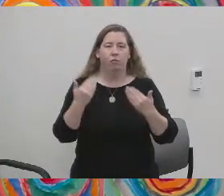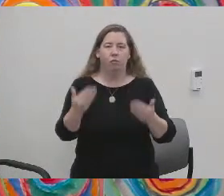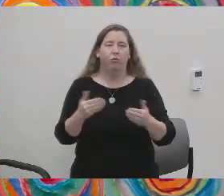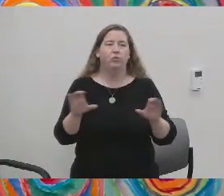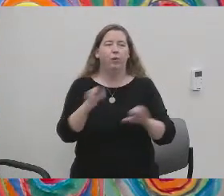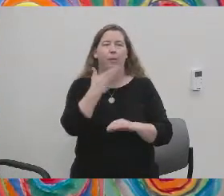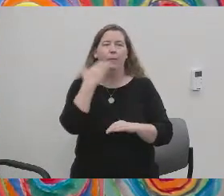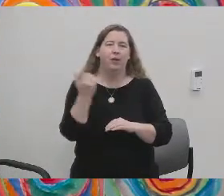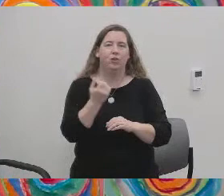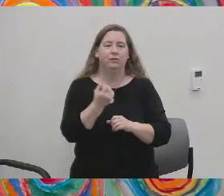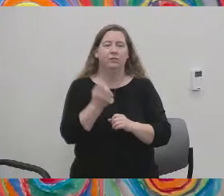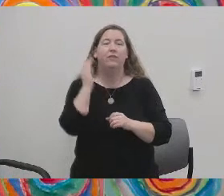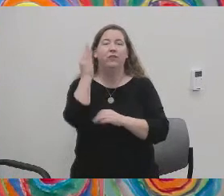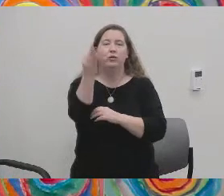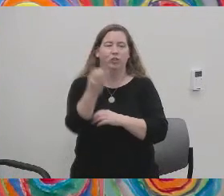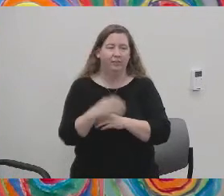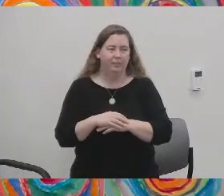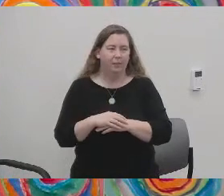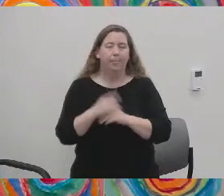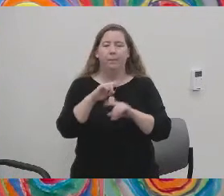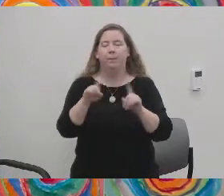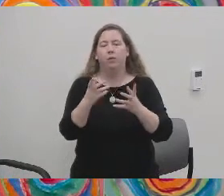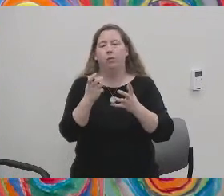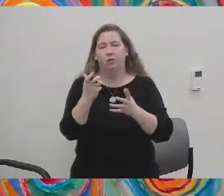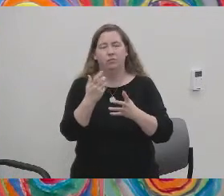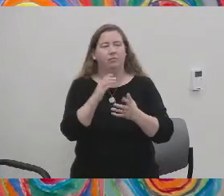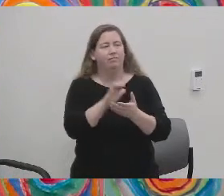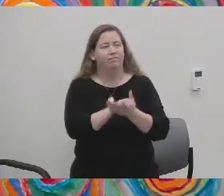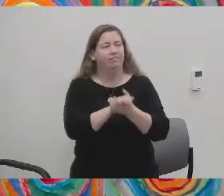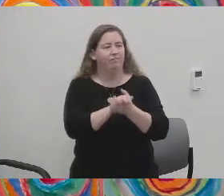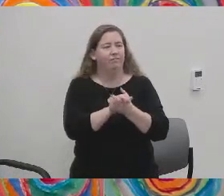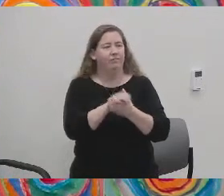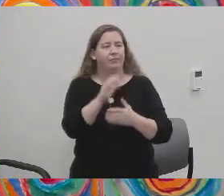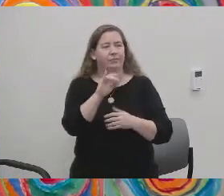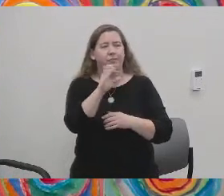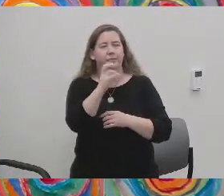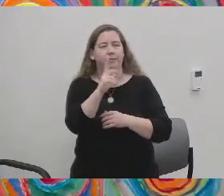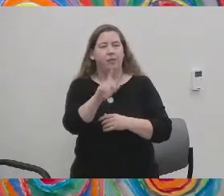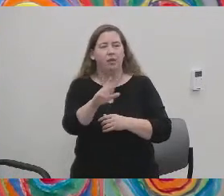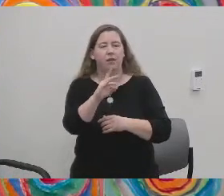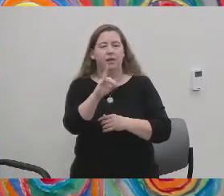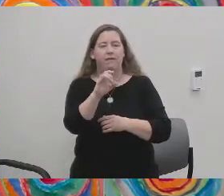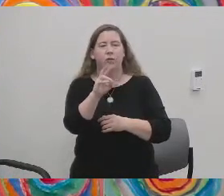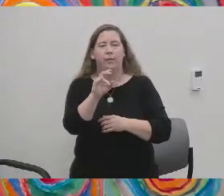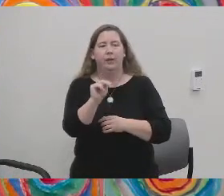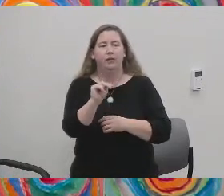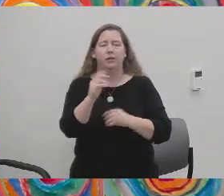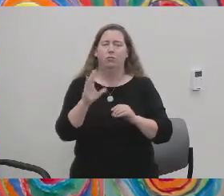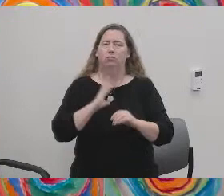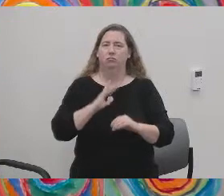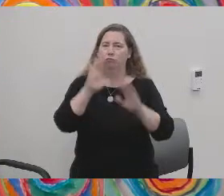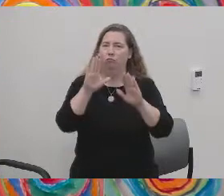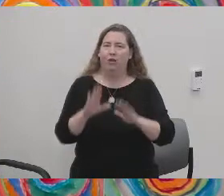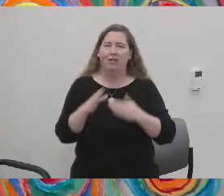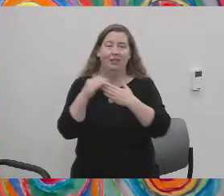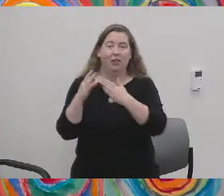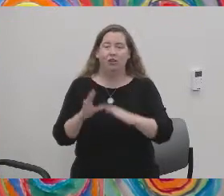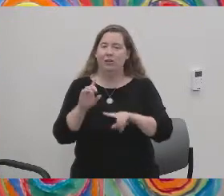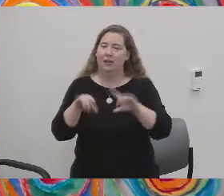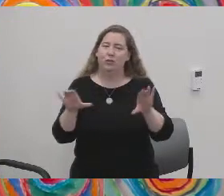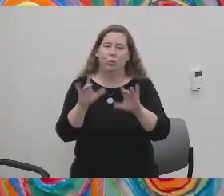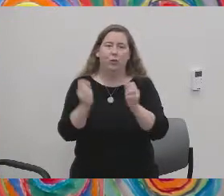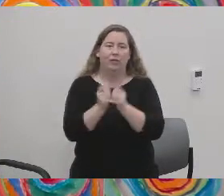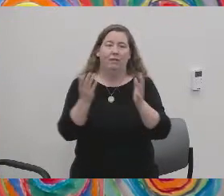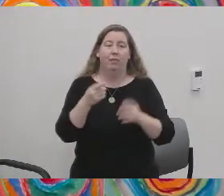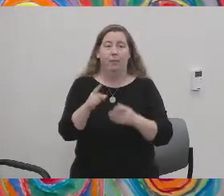do even better coming up in the future. But I just want to say congrats to Michael Neverman. He's a phenomenal leader, and this couldn't be done without him and Isabel,